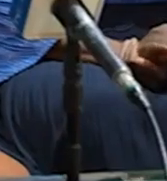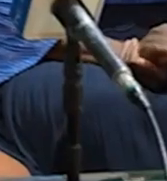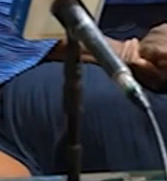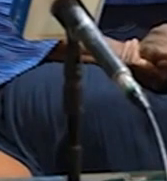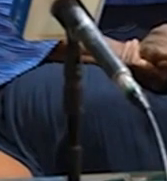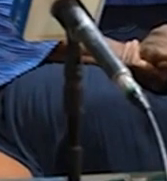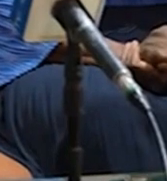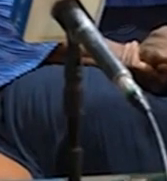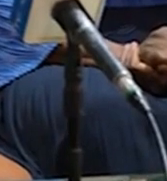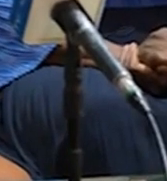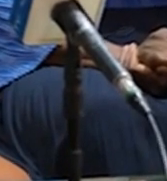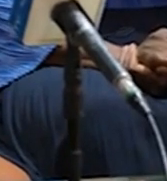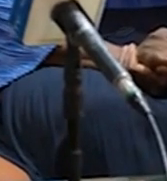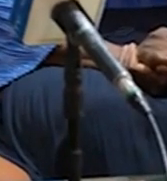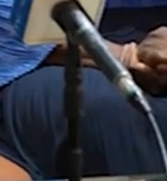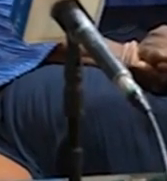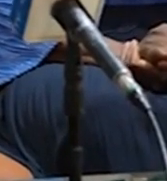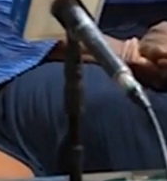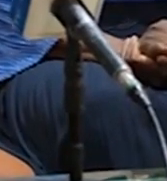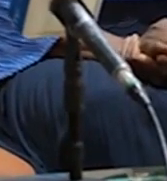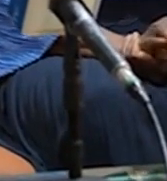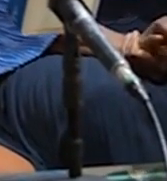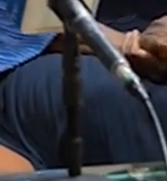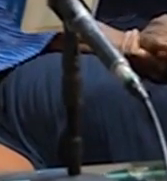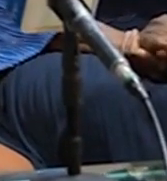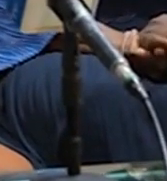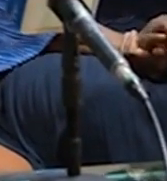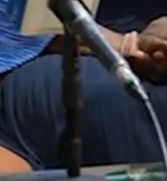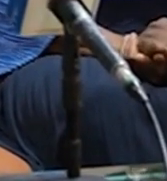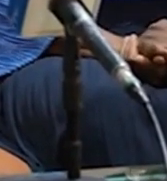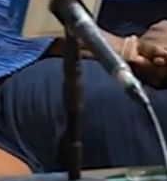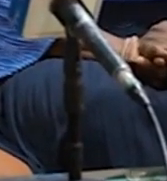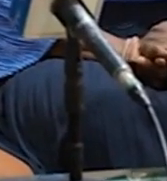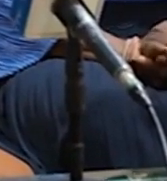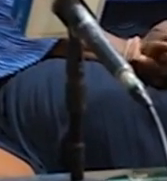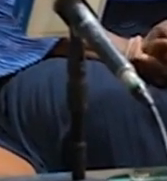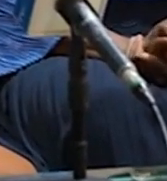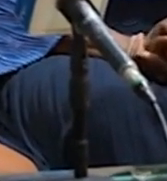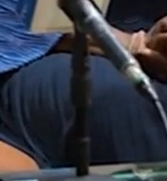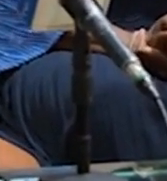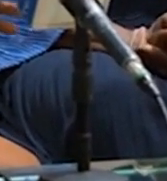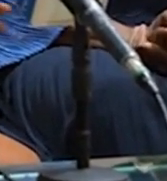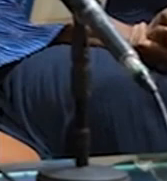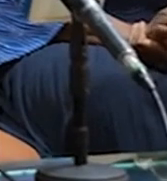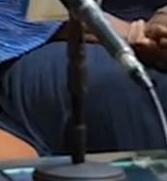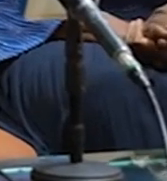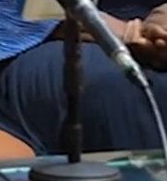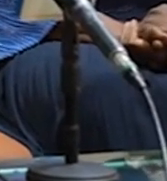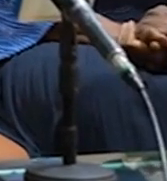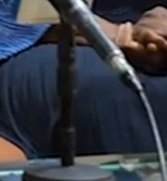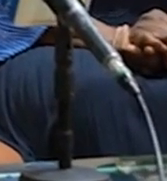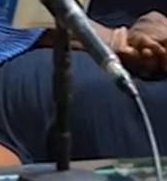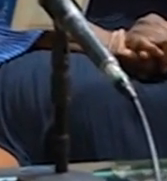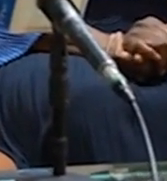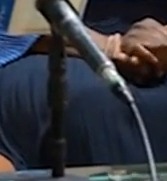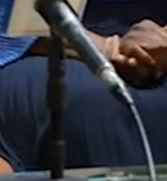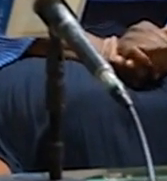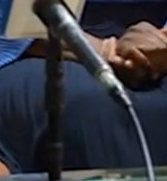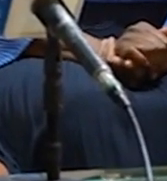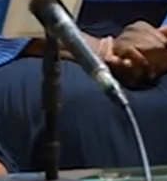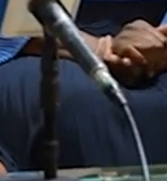I'm so delighted and excited to be here. We've been in different parts of the